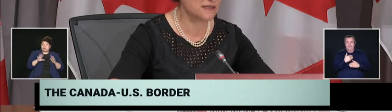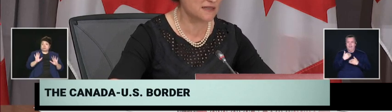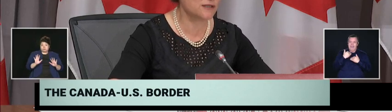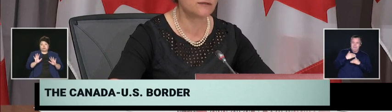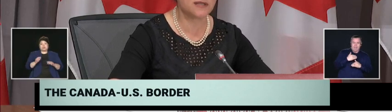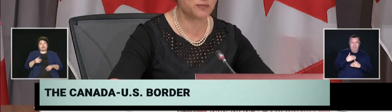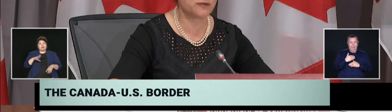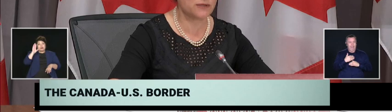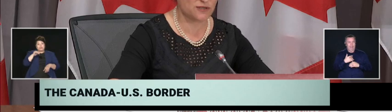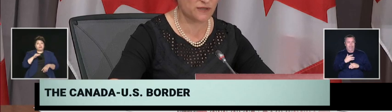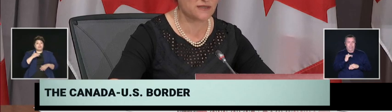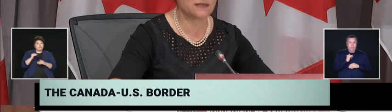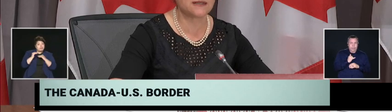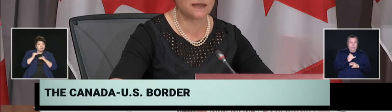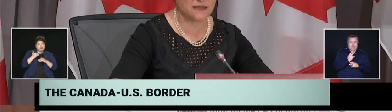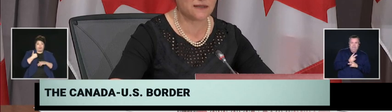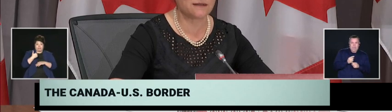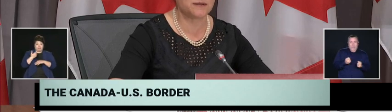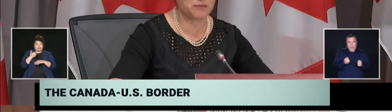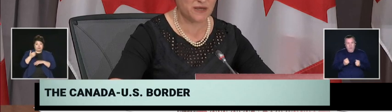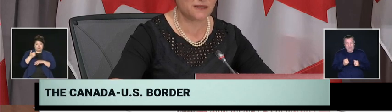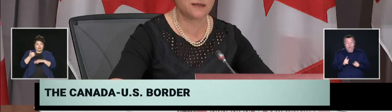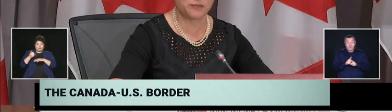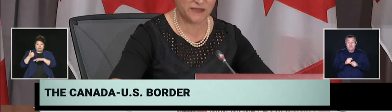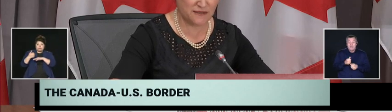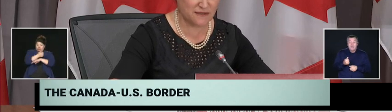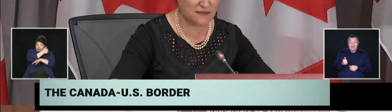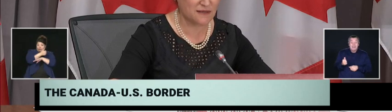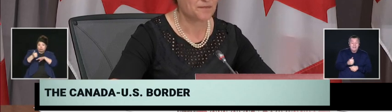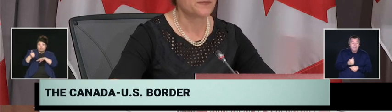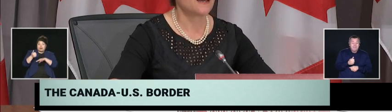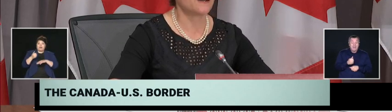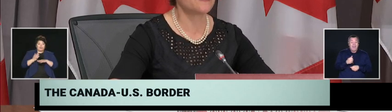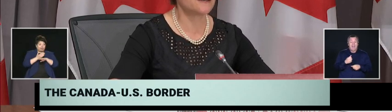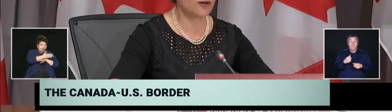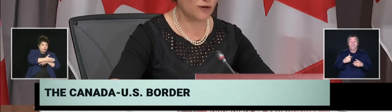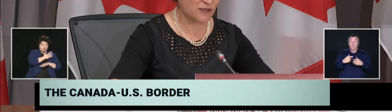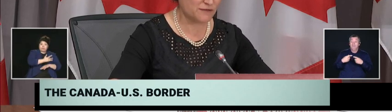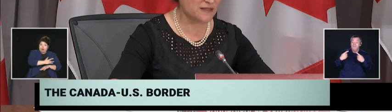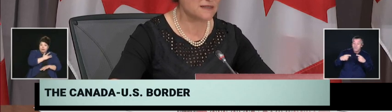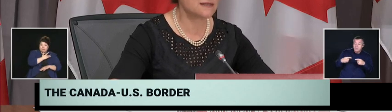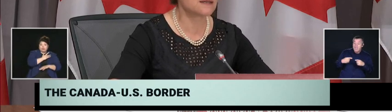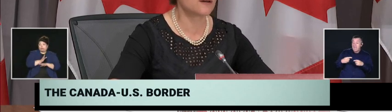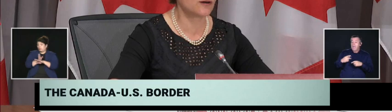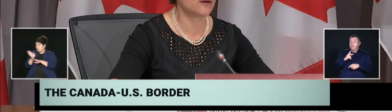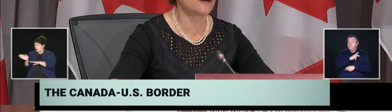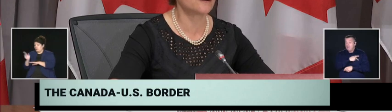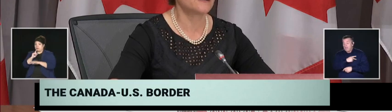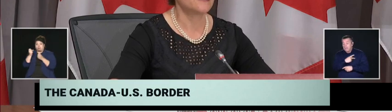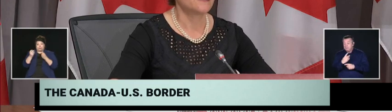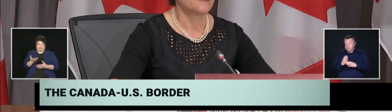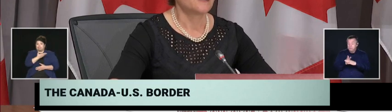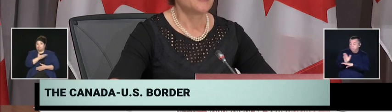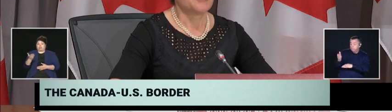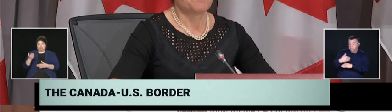territories continues to be restricted in many places. I think all of us